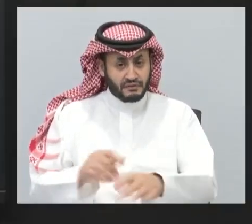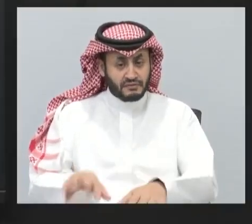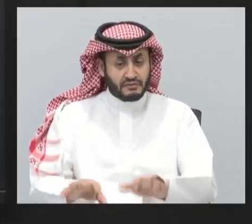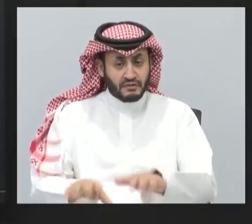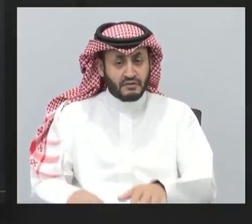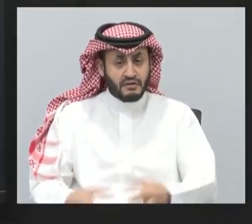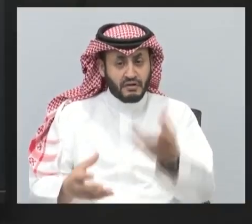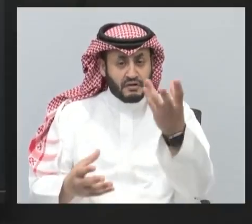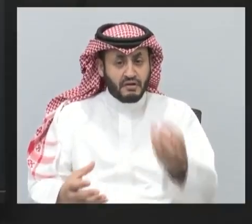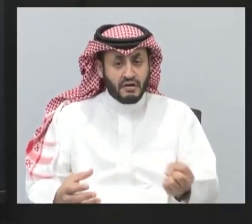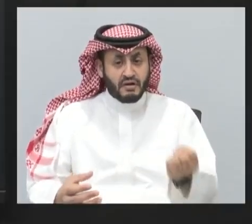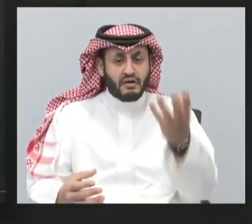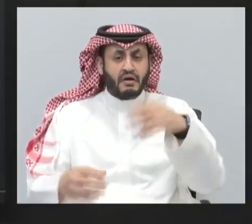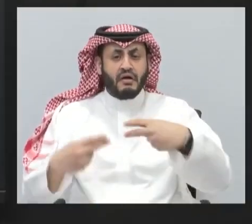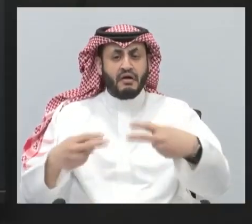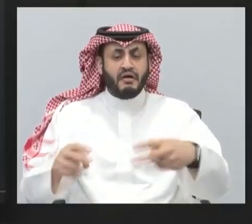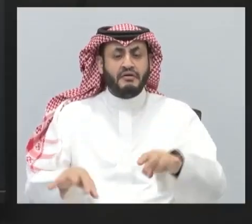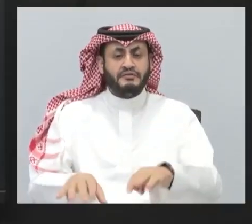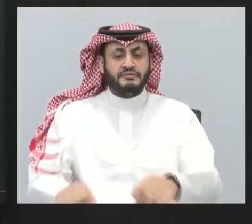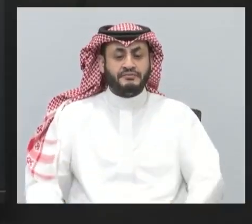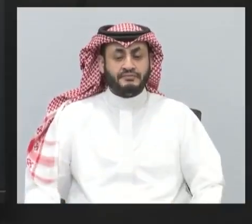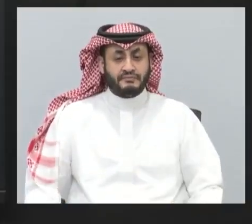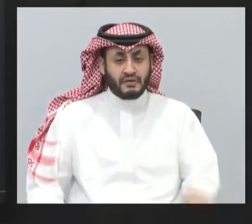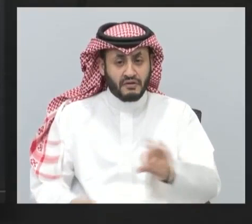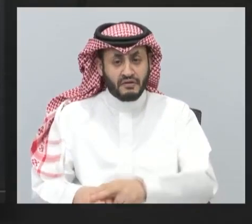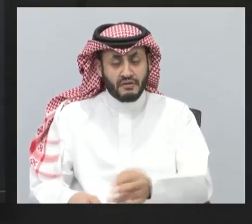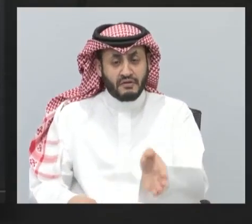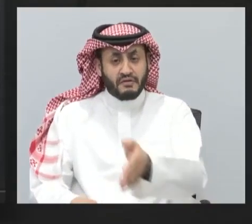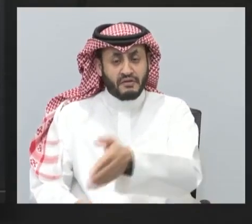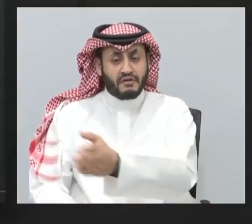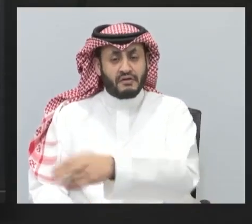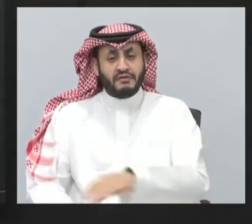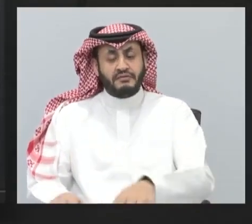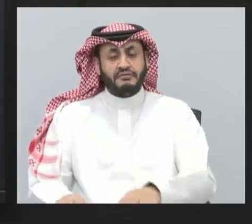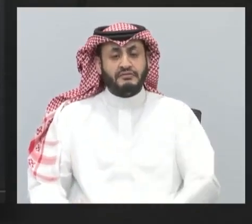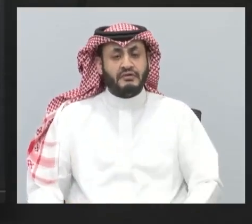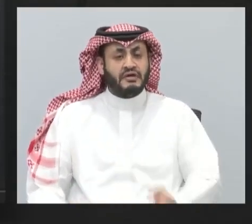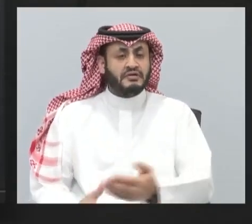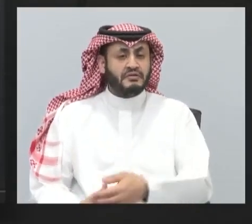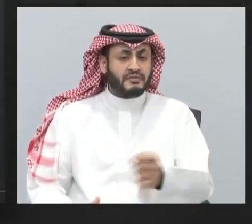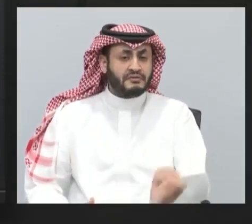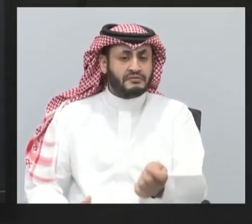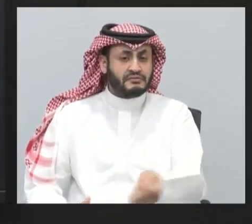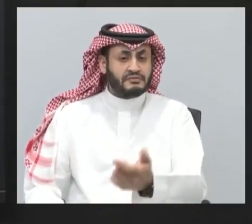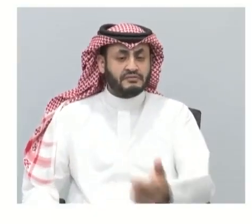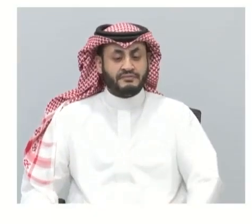stay. It is going to stay forever with us. Why don't we invest and we will use them